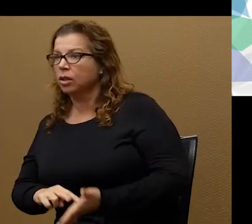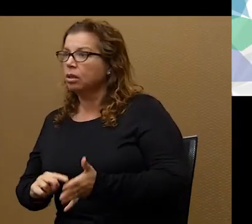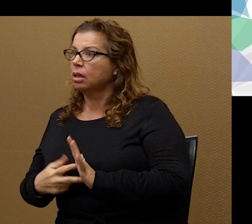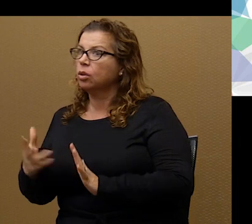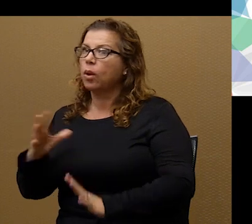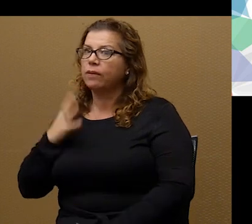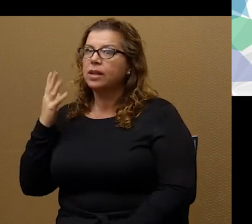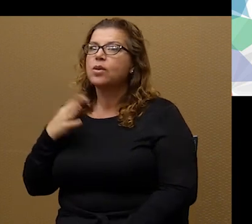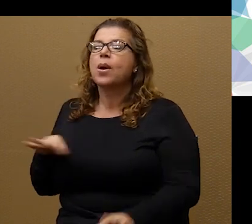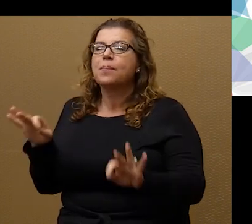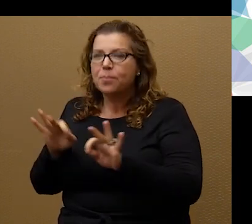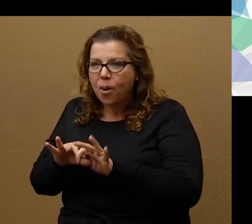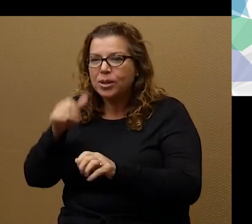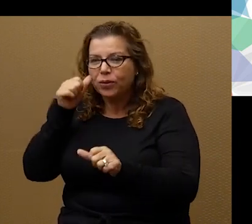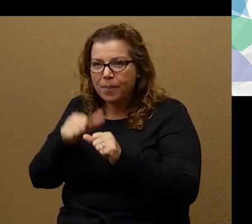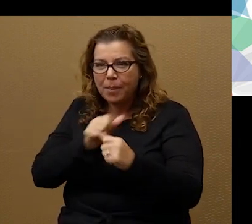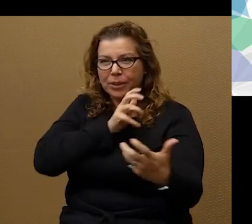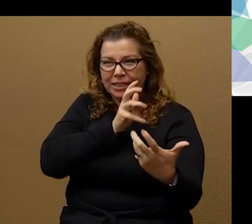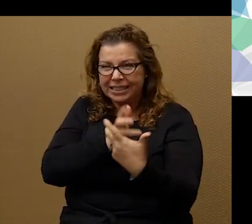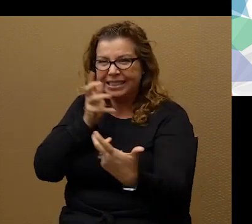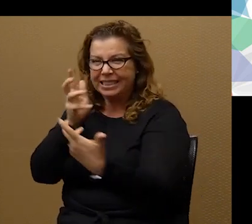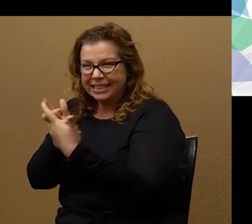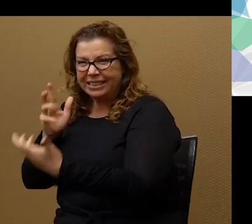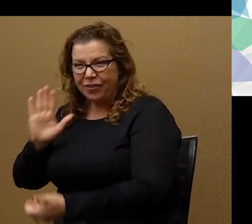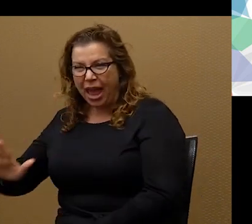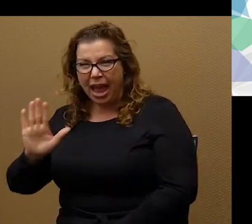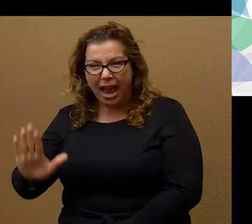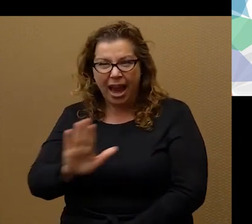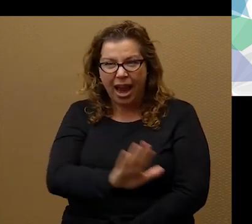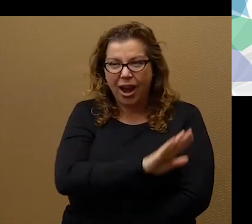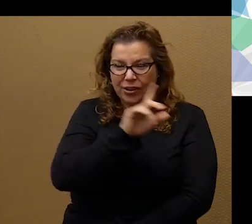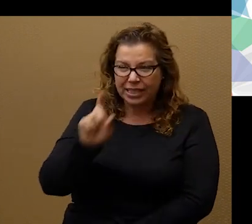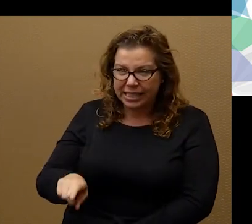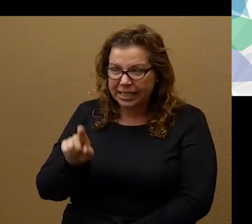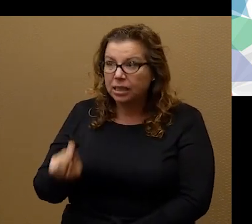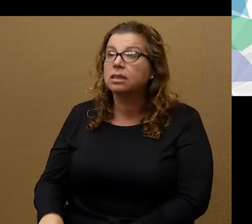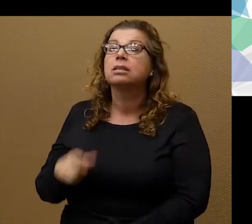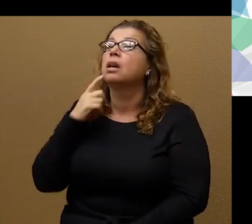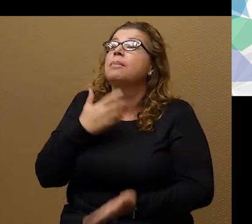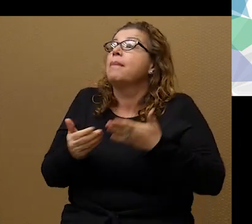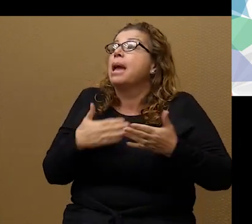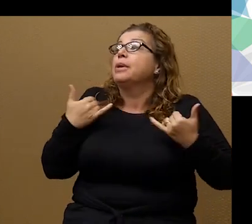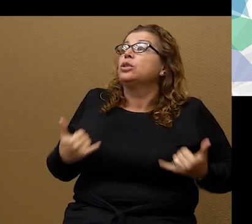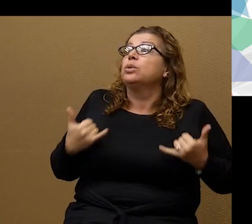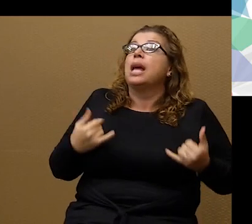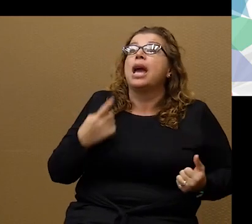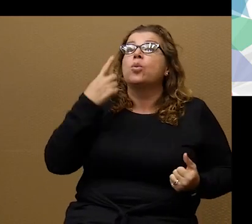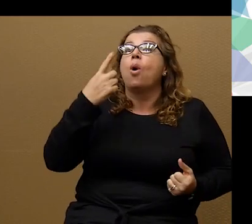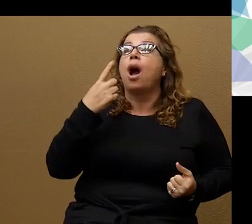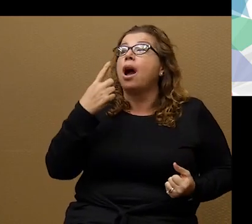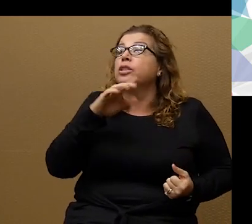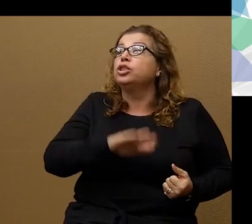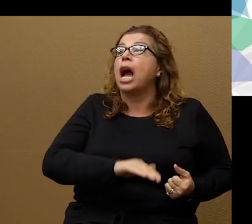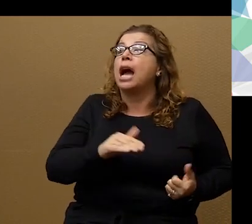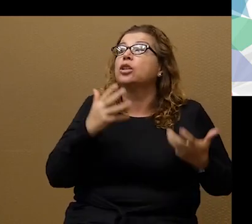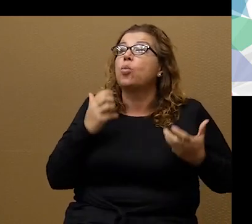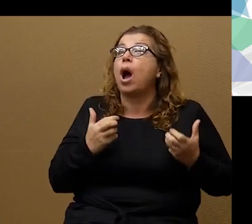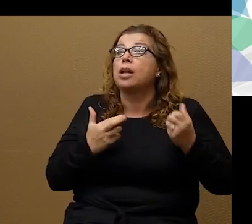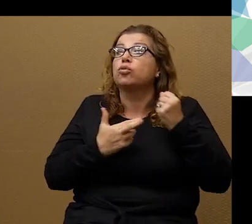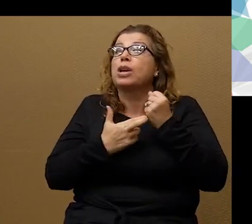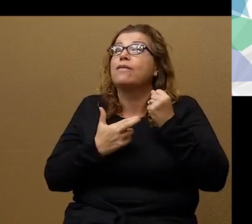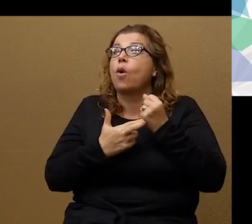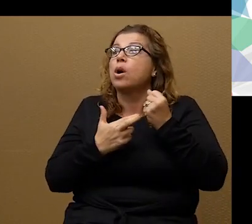Even though they go for a dinosaur one day, that doesn't mean that's their reinforcer. We need to actually document the things that they're going